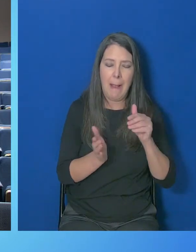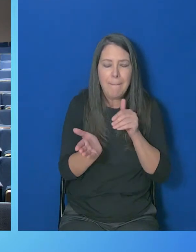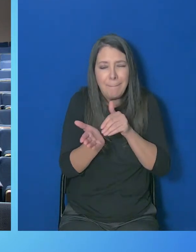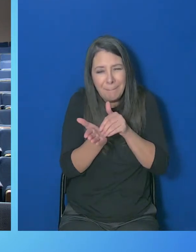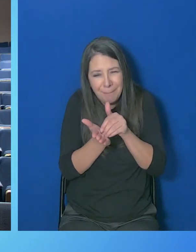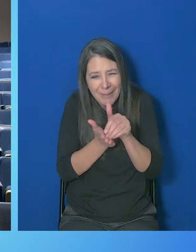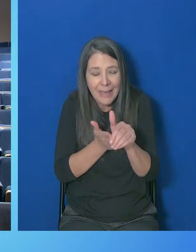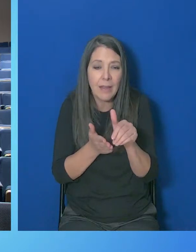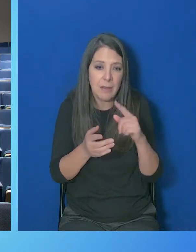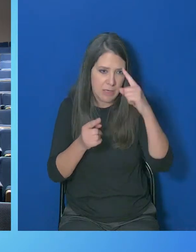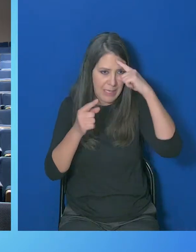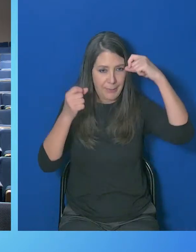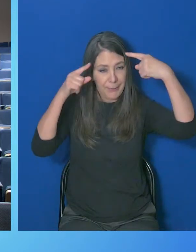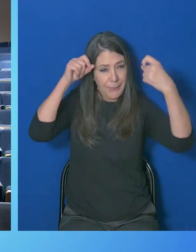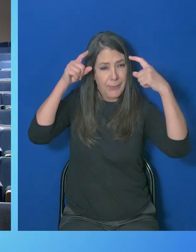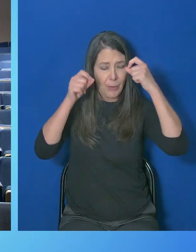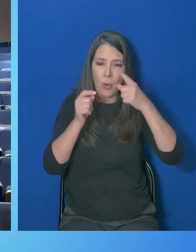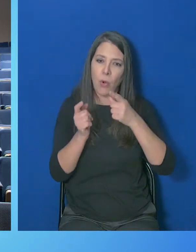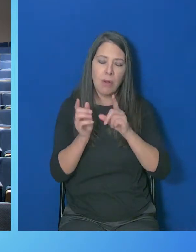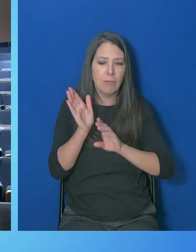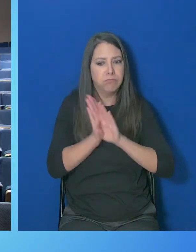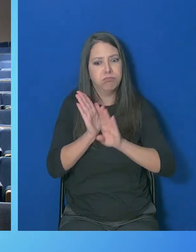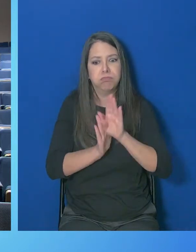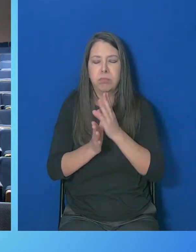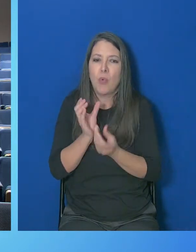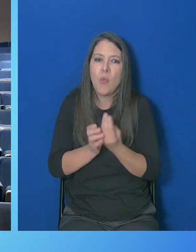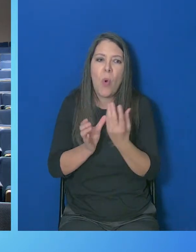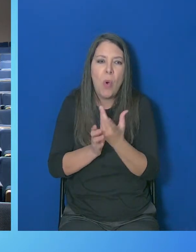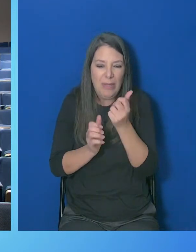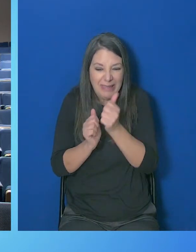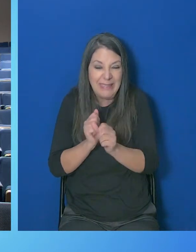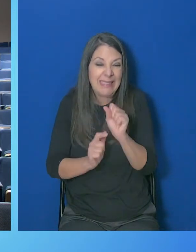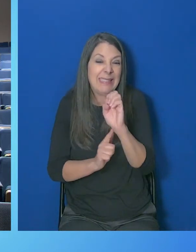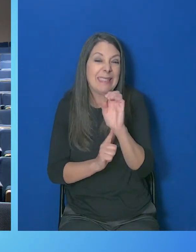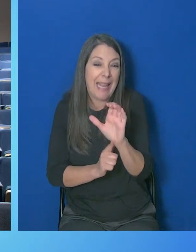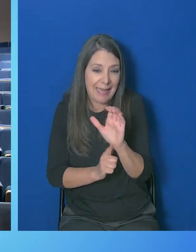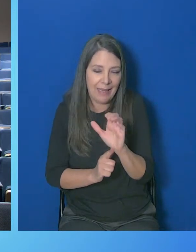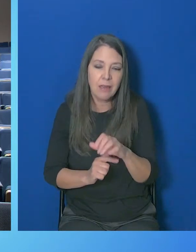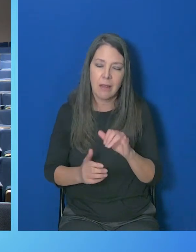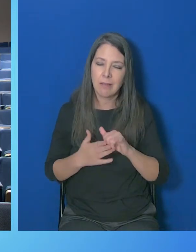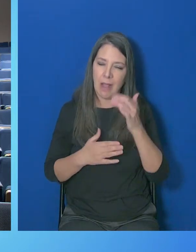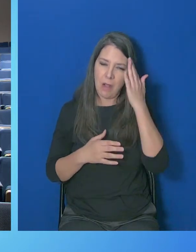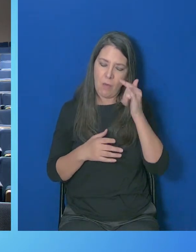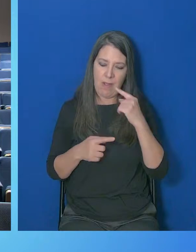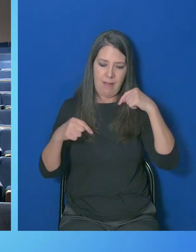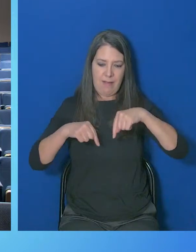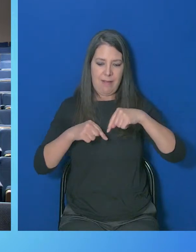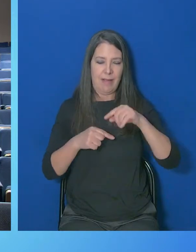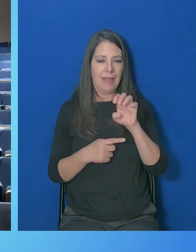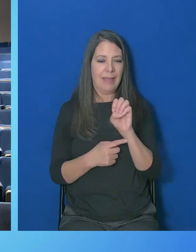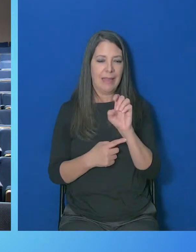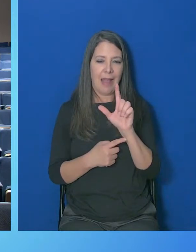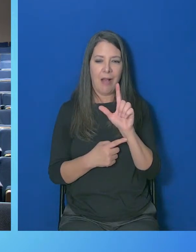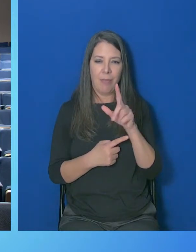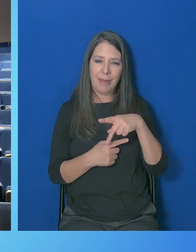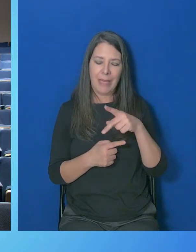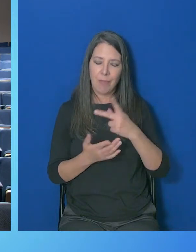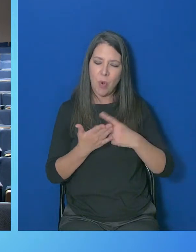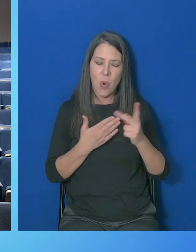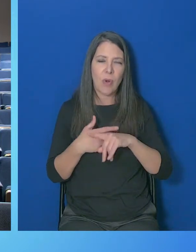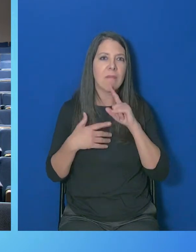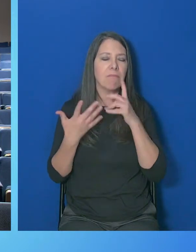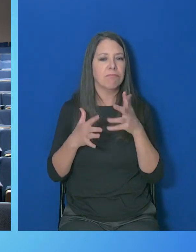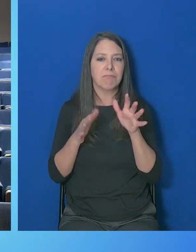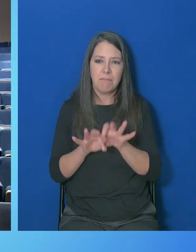every second. This is where ASDB's Early Learning Program comes in. Our mission: